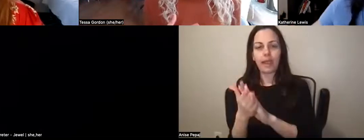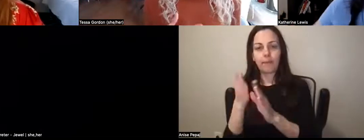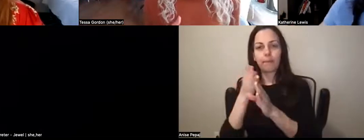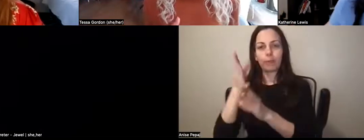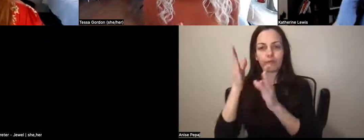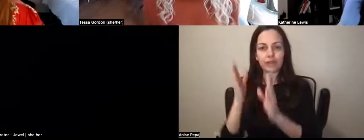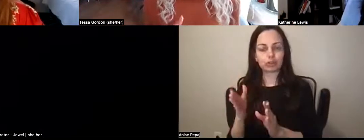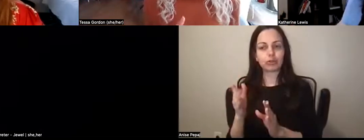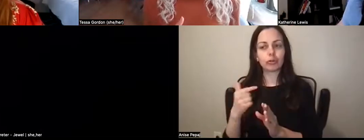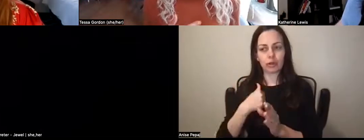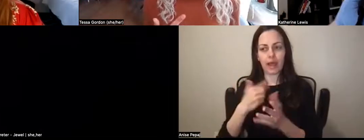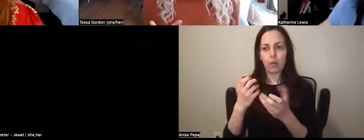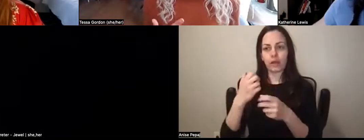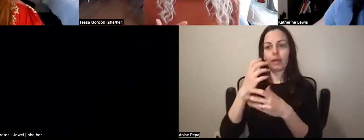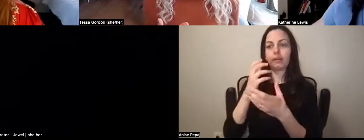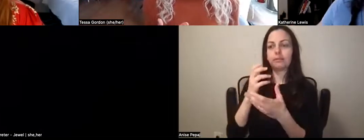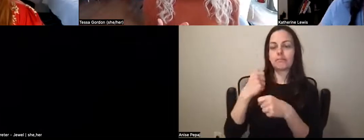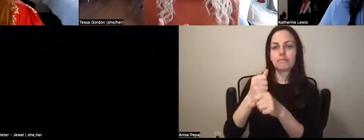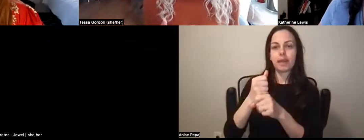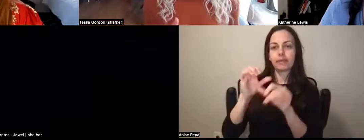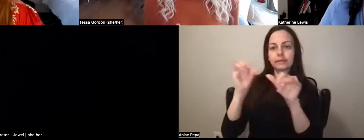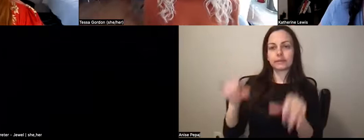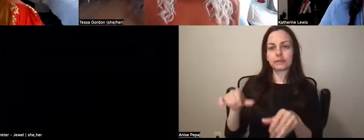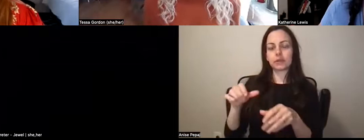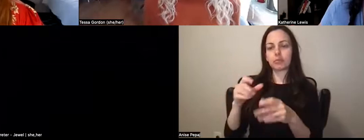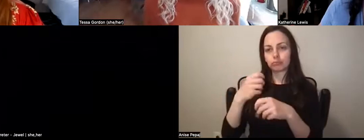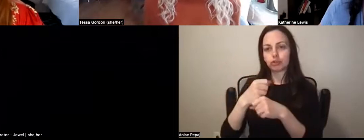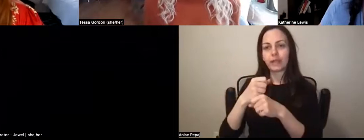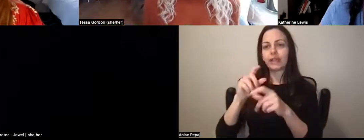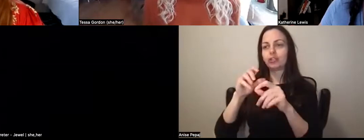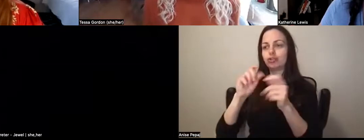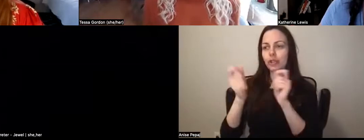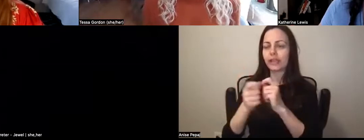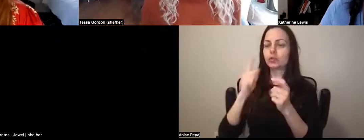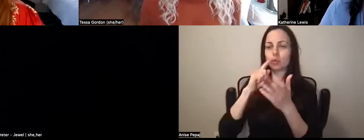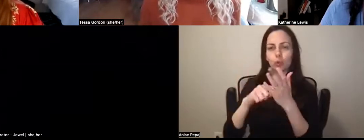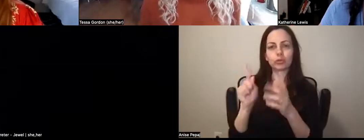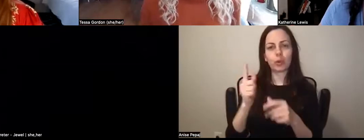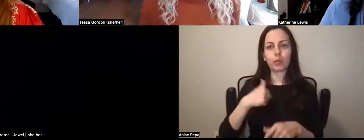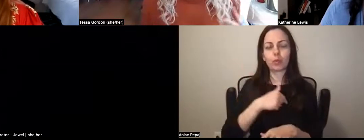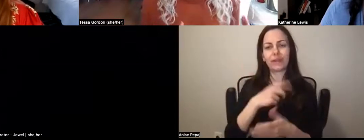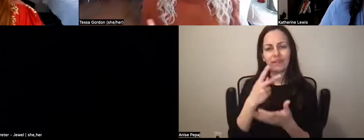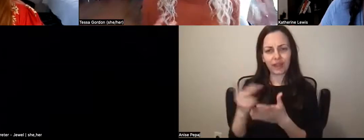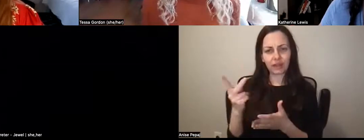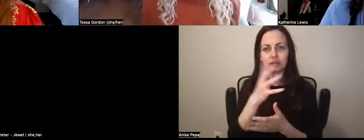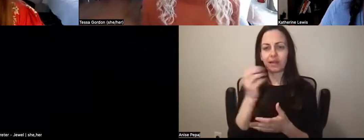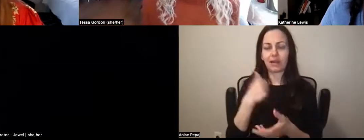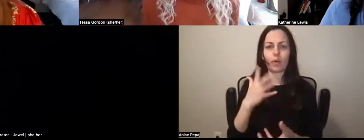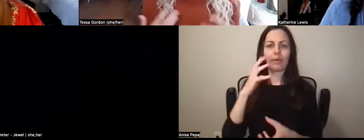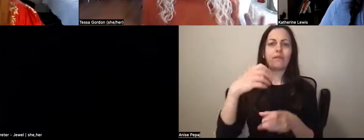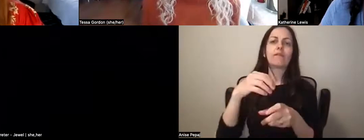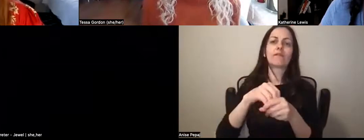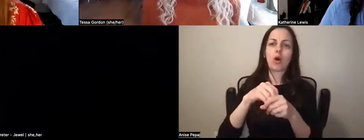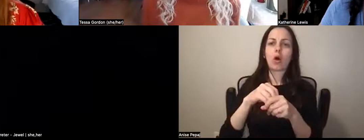the system that's helping create change and noticing where we've really failed a lot of people and doing my part to help bring